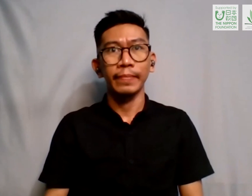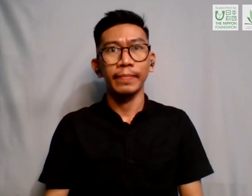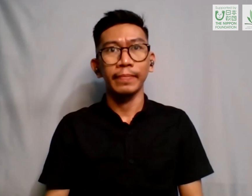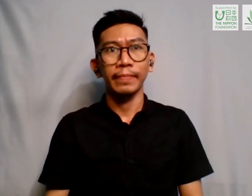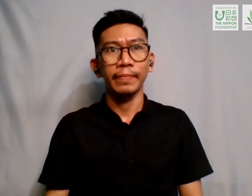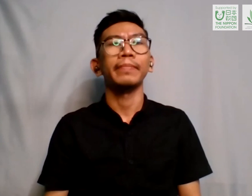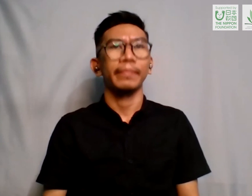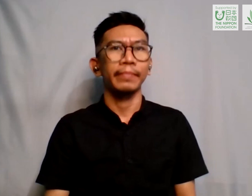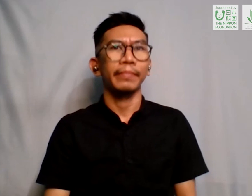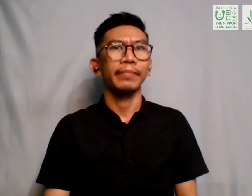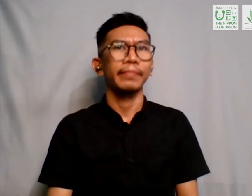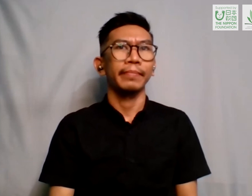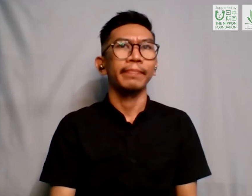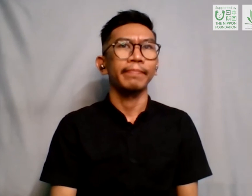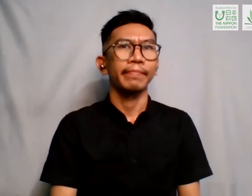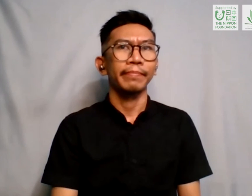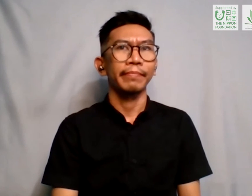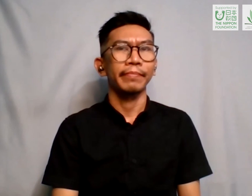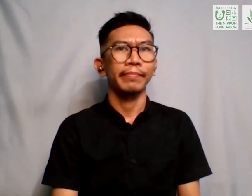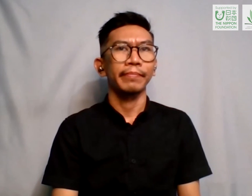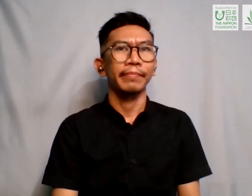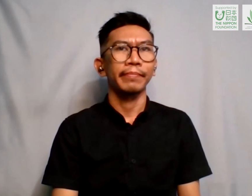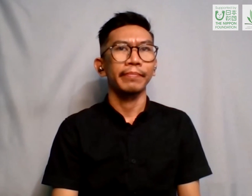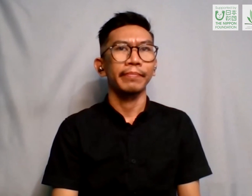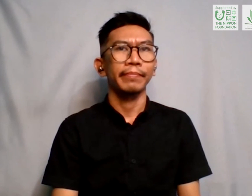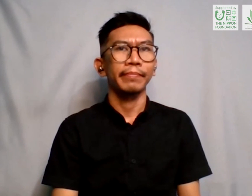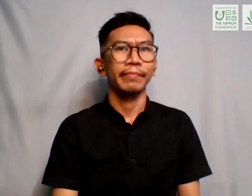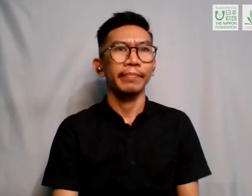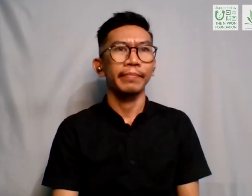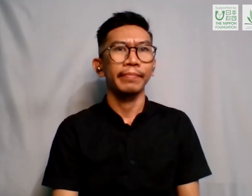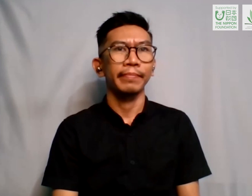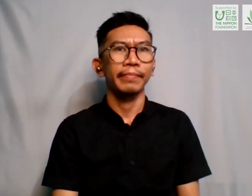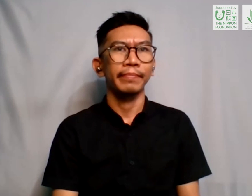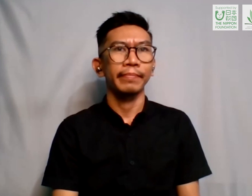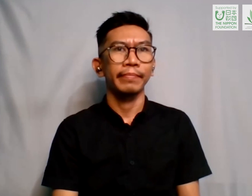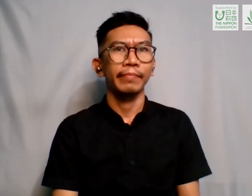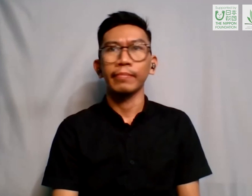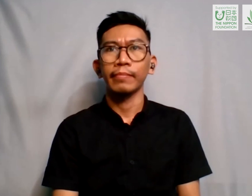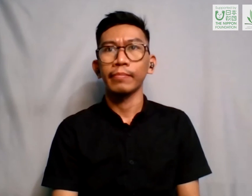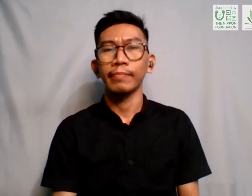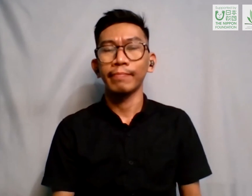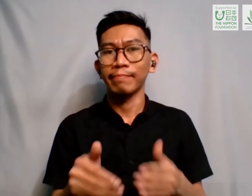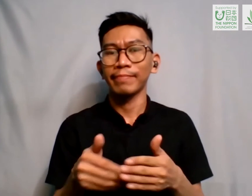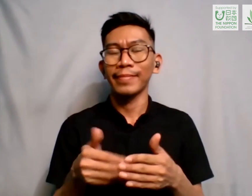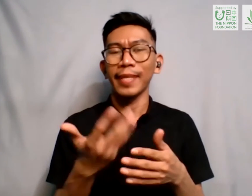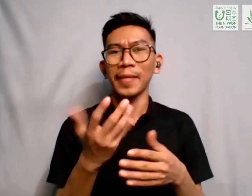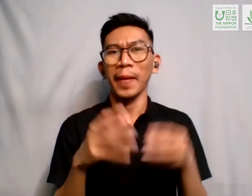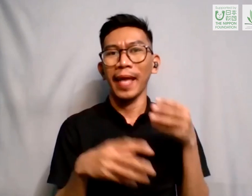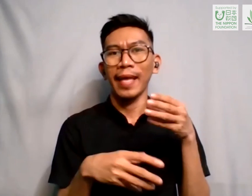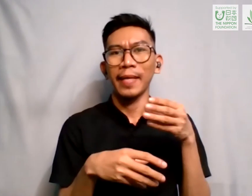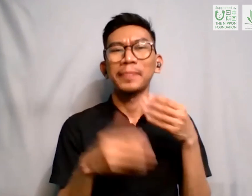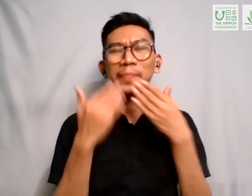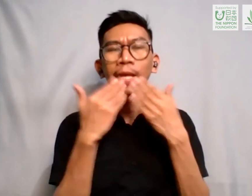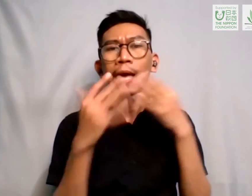Yeah. Okay, sounds good. Thank you, sir. And then you Thank you, can Dr. Reddy. practice. Yeah, thank you. Then you can